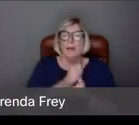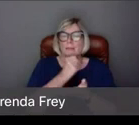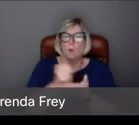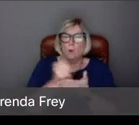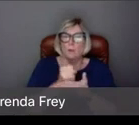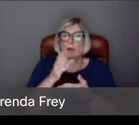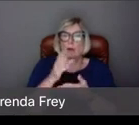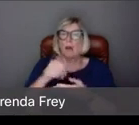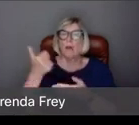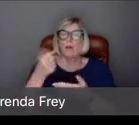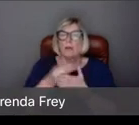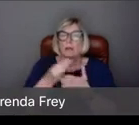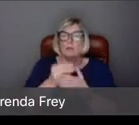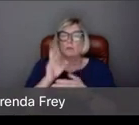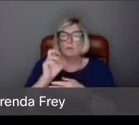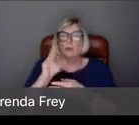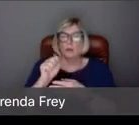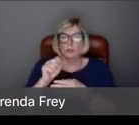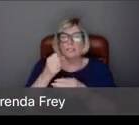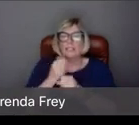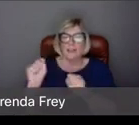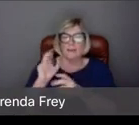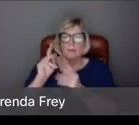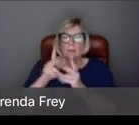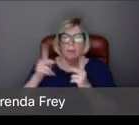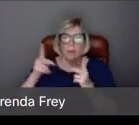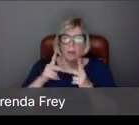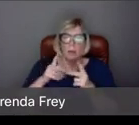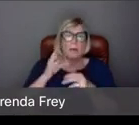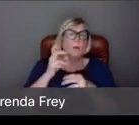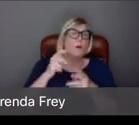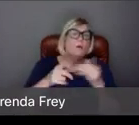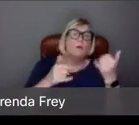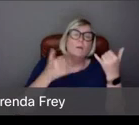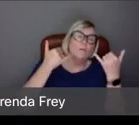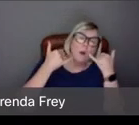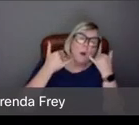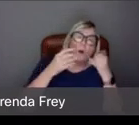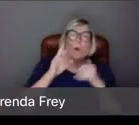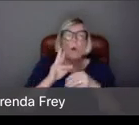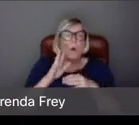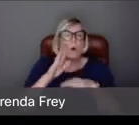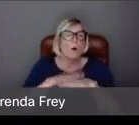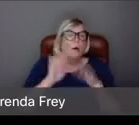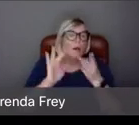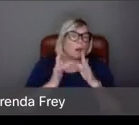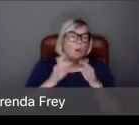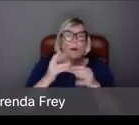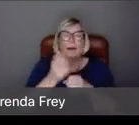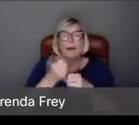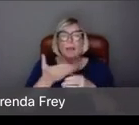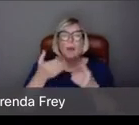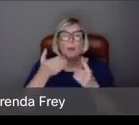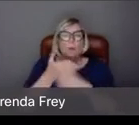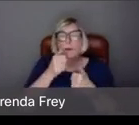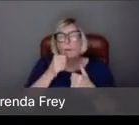safe place. And when getting phone calls or going on the internet, or getting things in the mail,